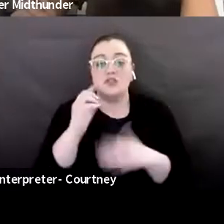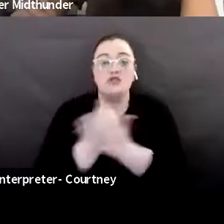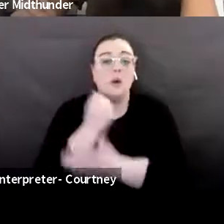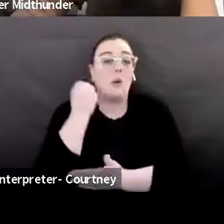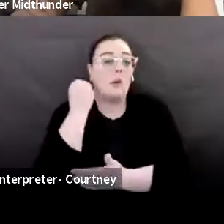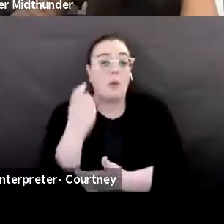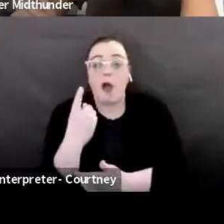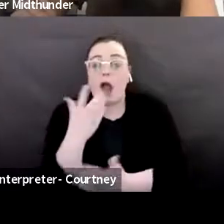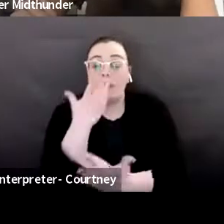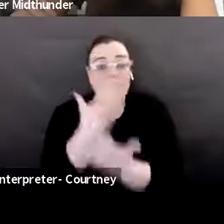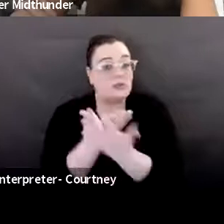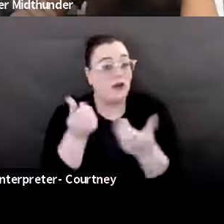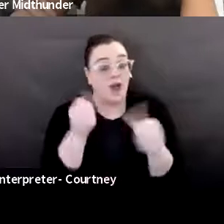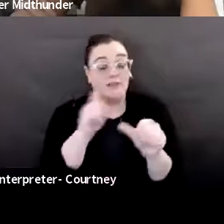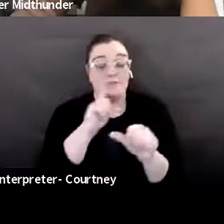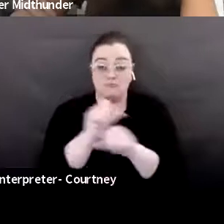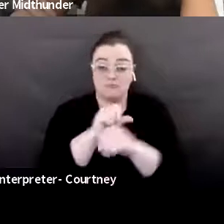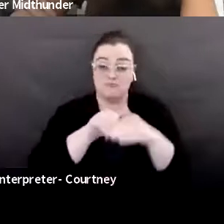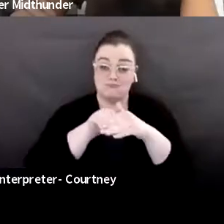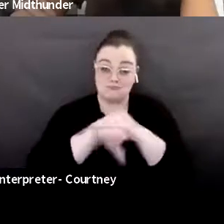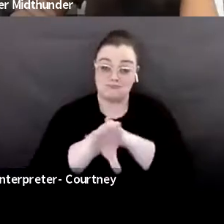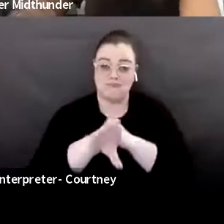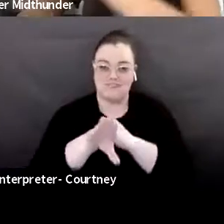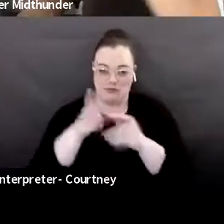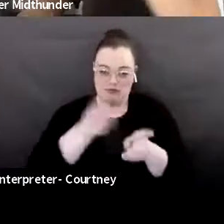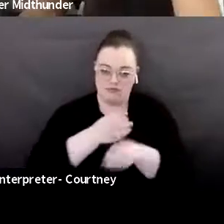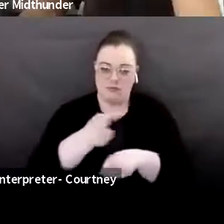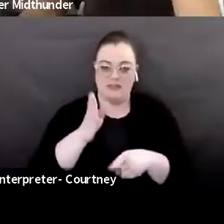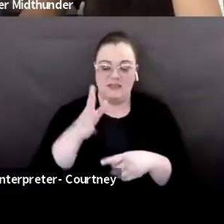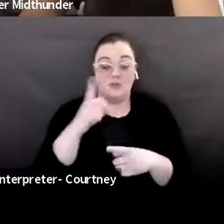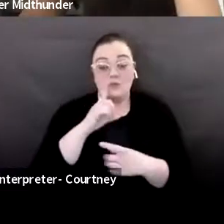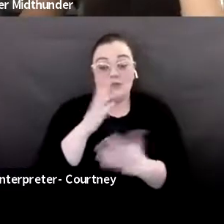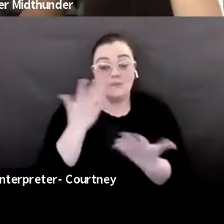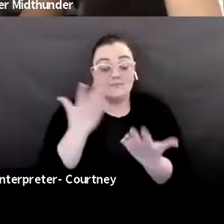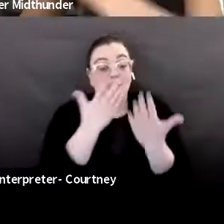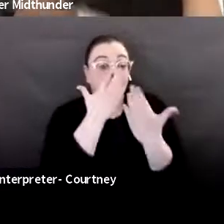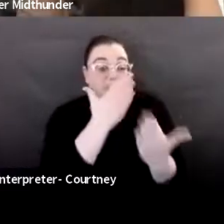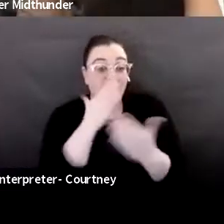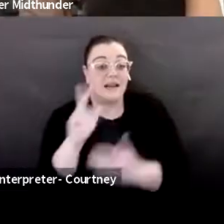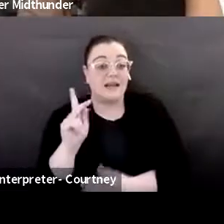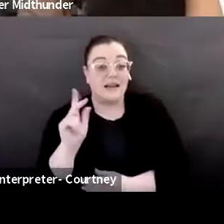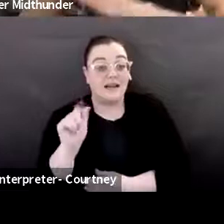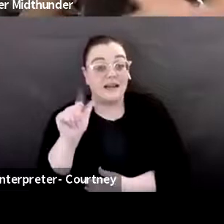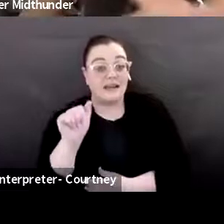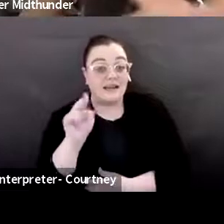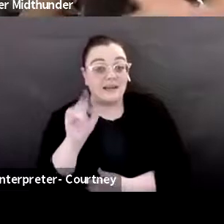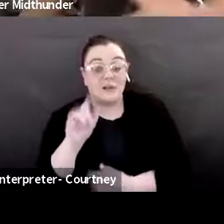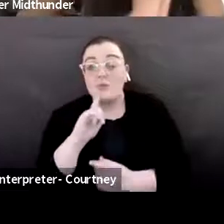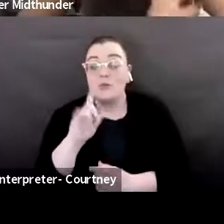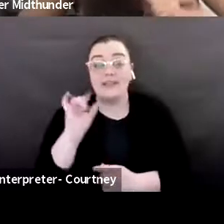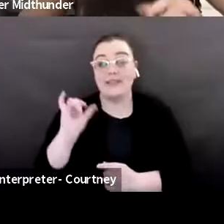good audition to send you on your way. So thank you for that, Kelani. But it really was,